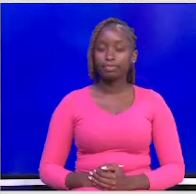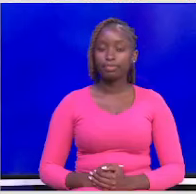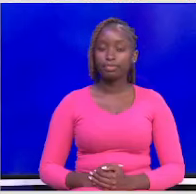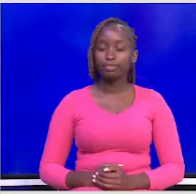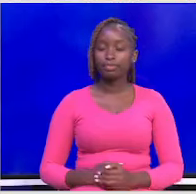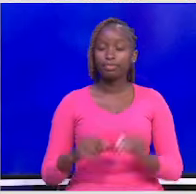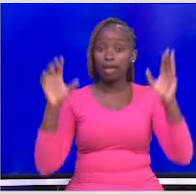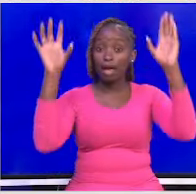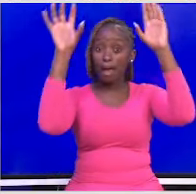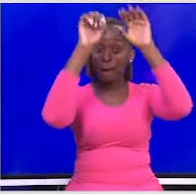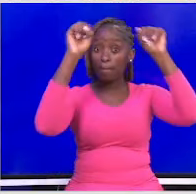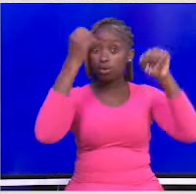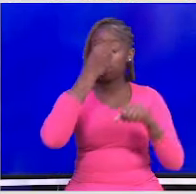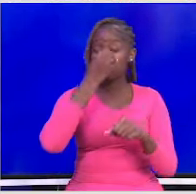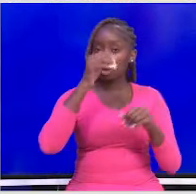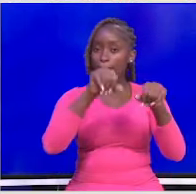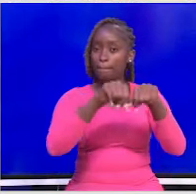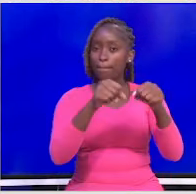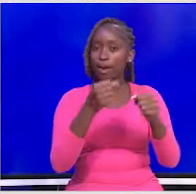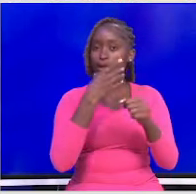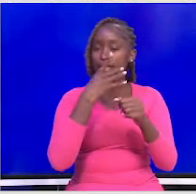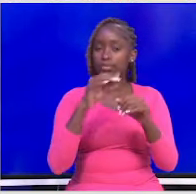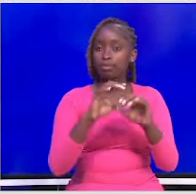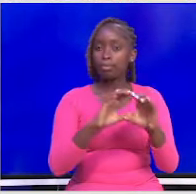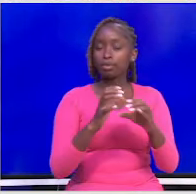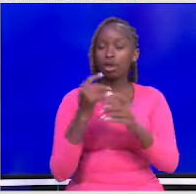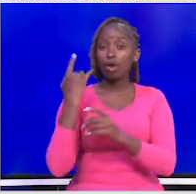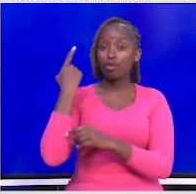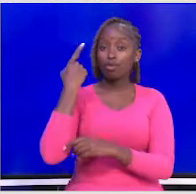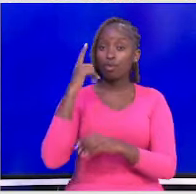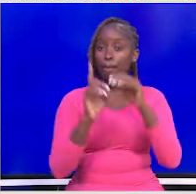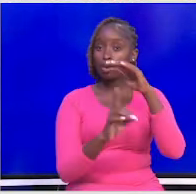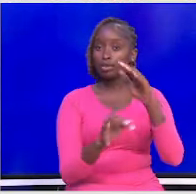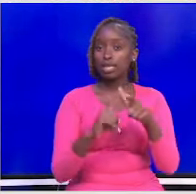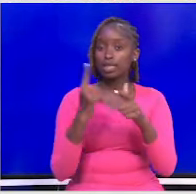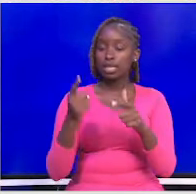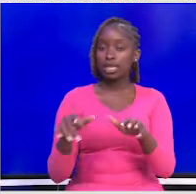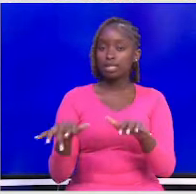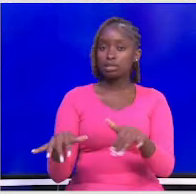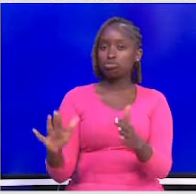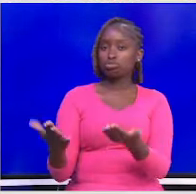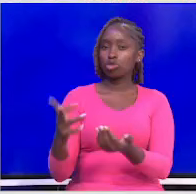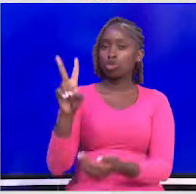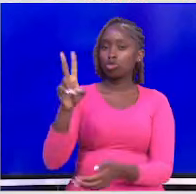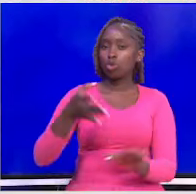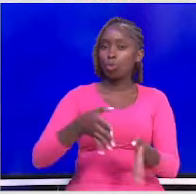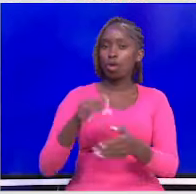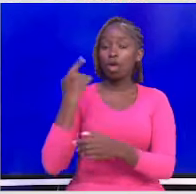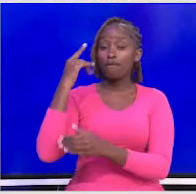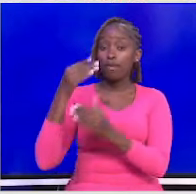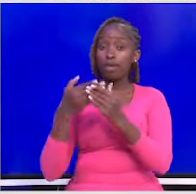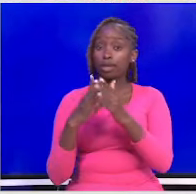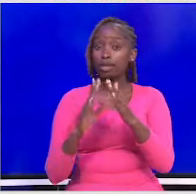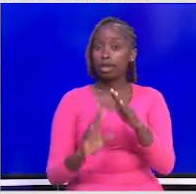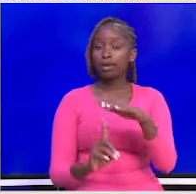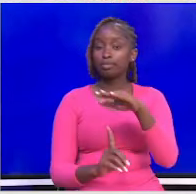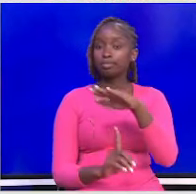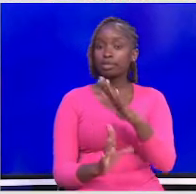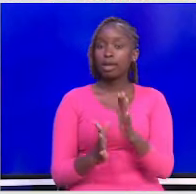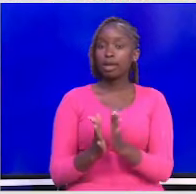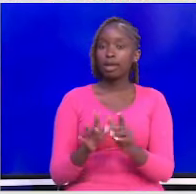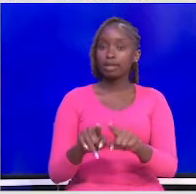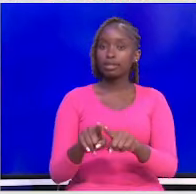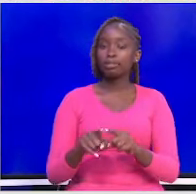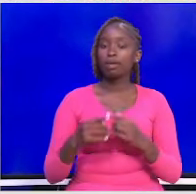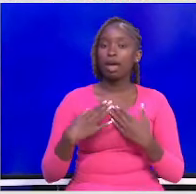Ruto amelivunja baraza lake la mawaziri na kuziacha nafasi mbili pekee ya kiongozi wa mawaziri na waziri wa masuala